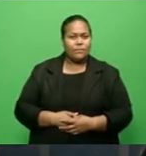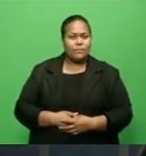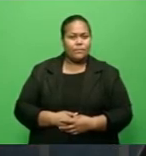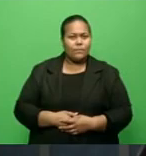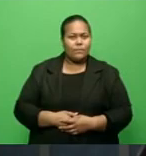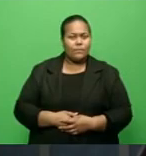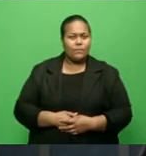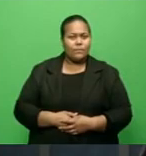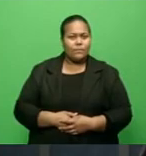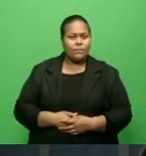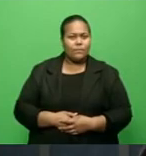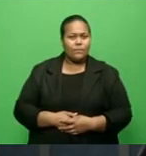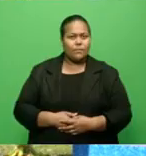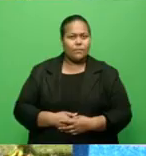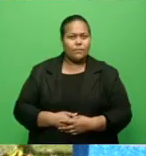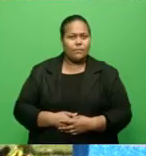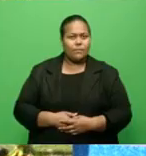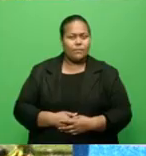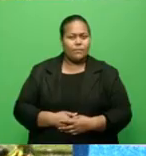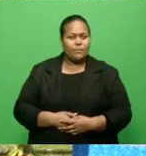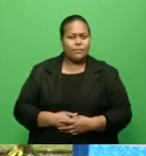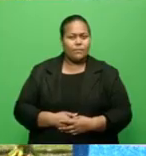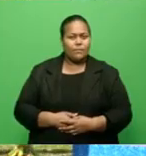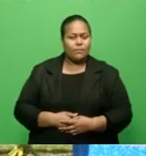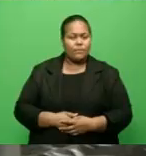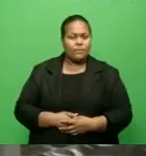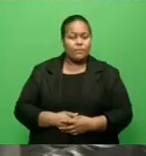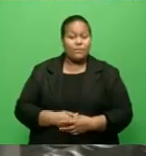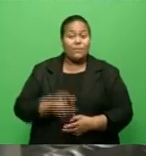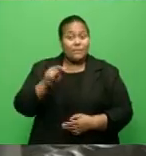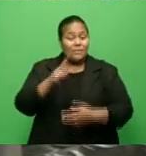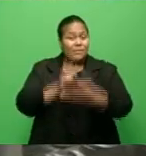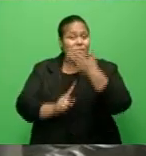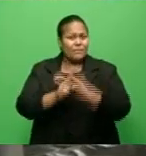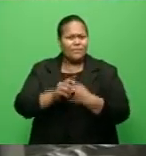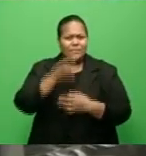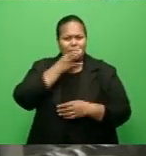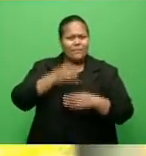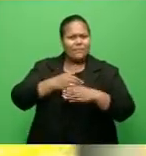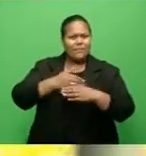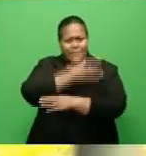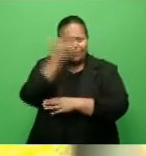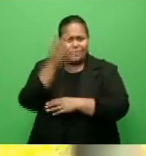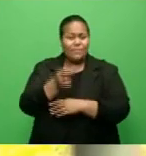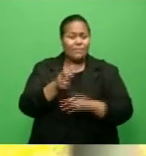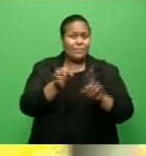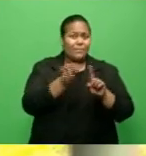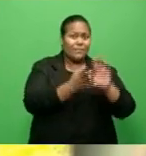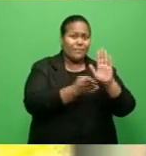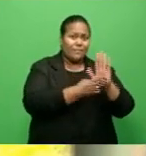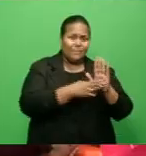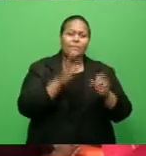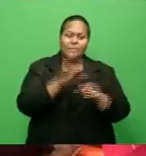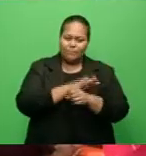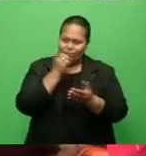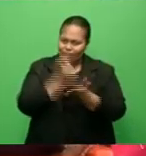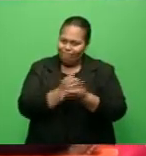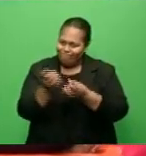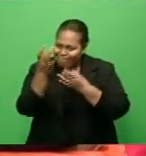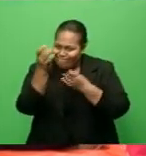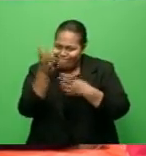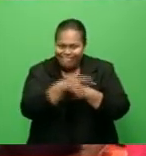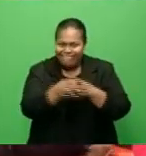critical output of my ministry. This comes a few days after Prime Minister Murenge Bainimarama assured landowners that